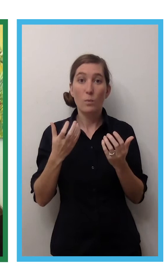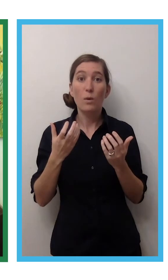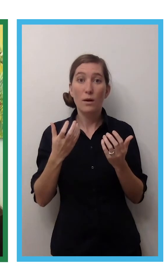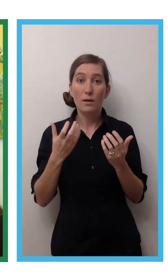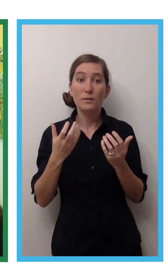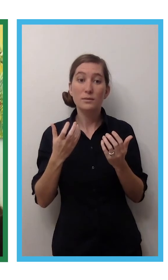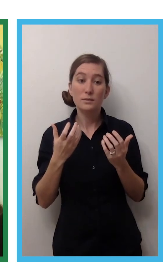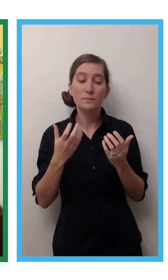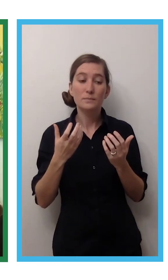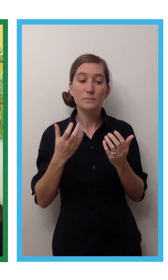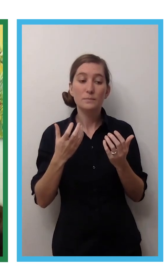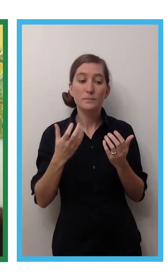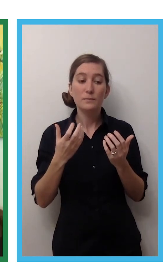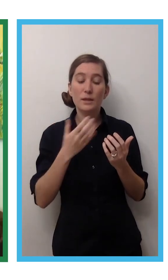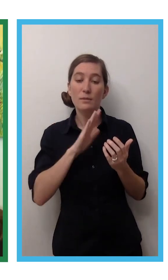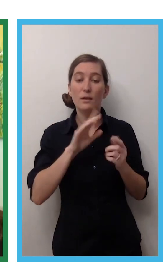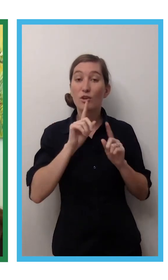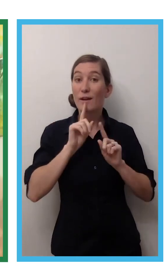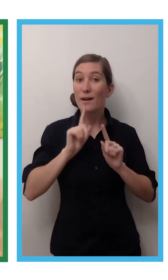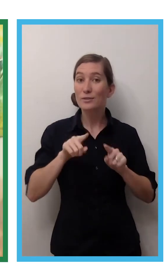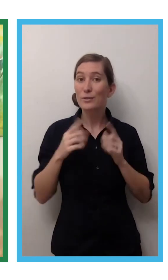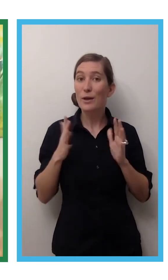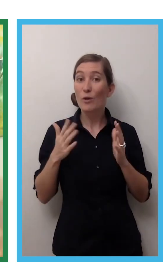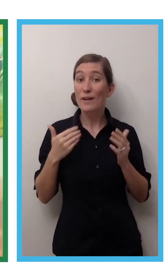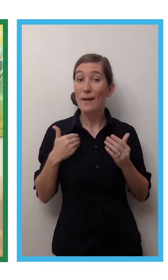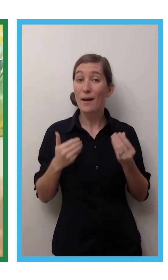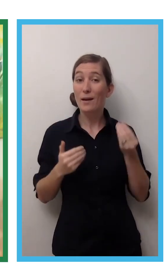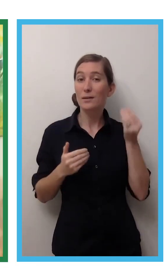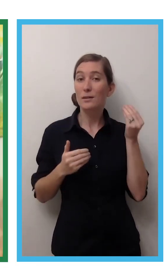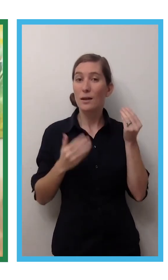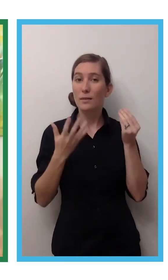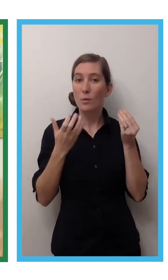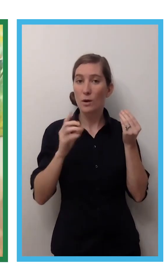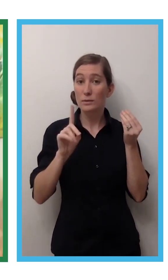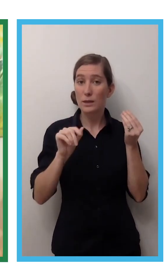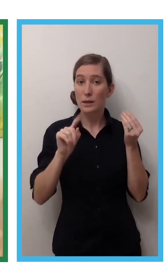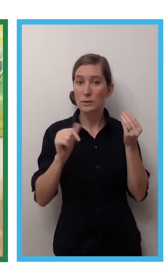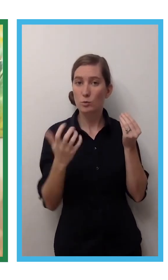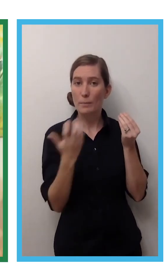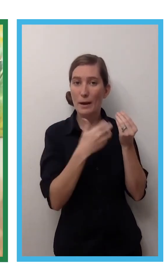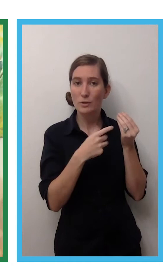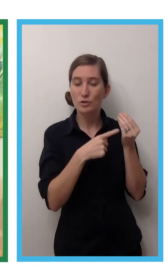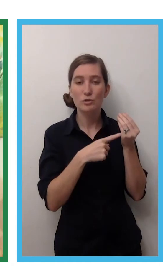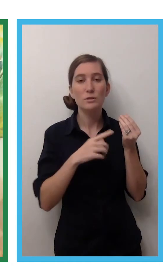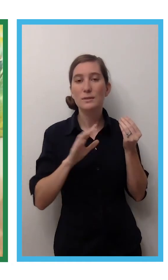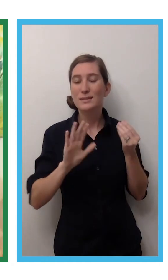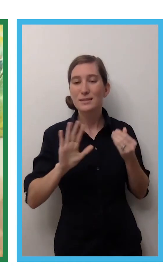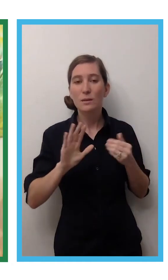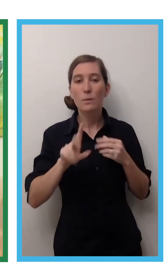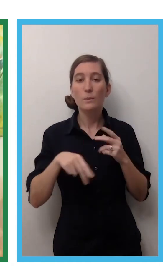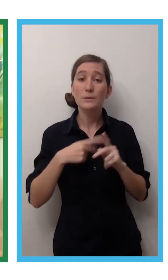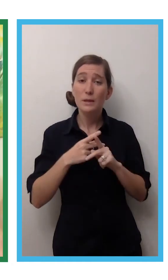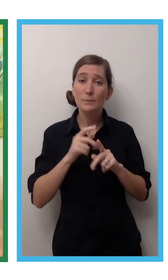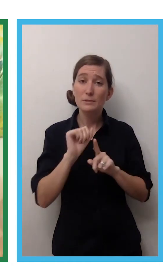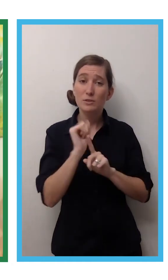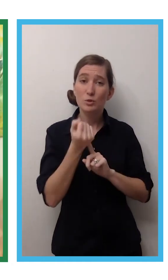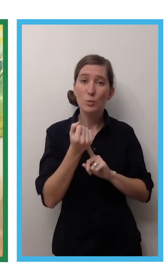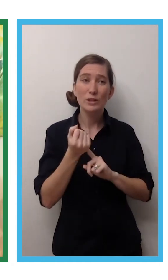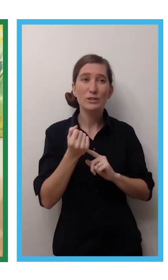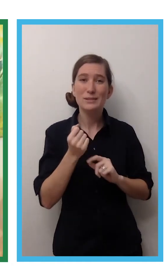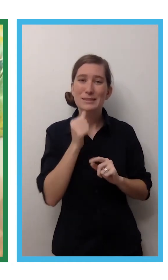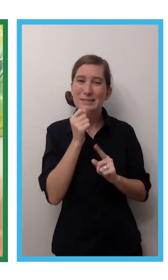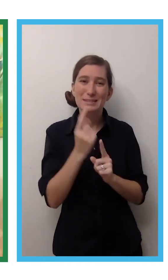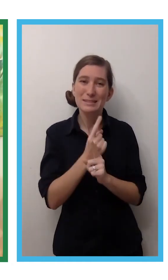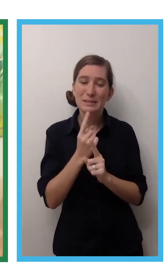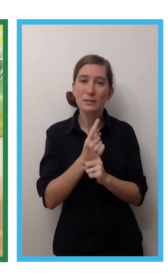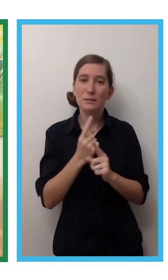thought they reached. Those types of situations, you know, there's a lot of work and effort